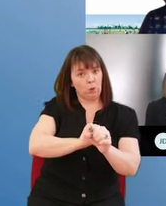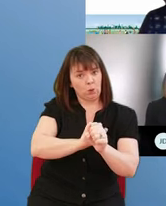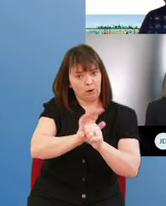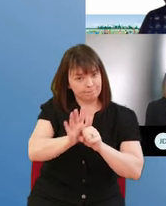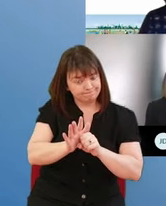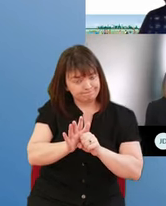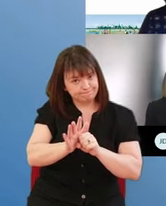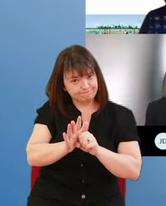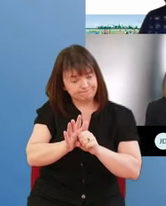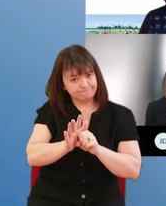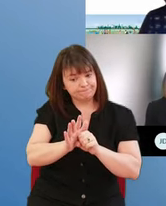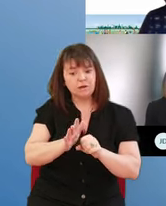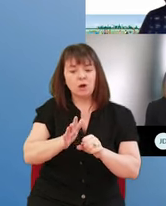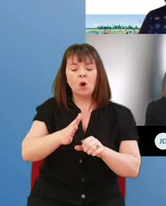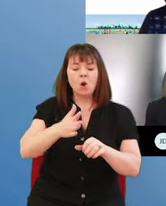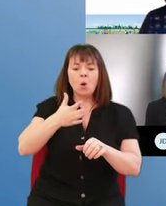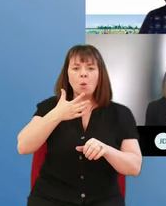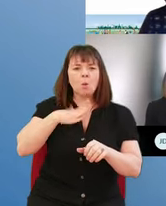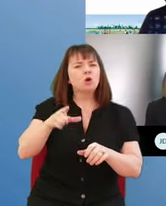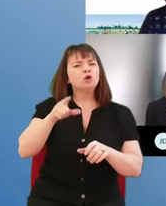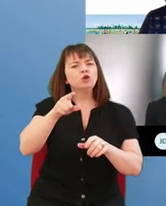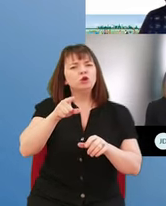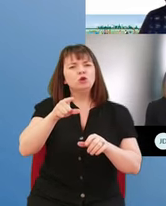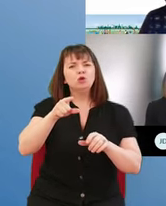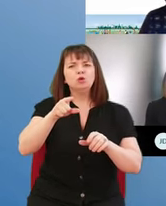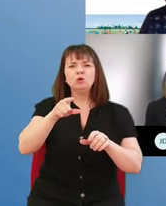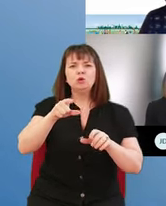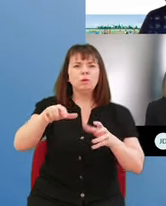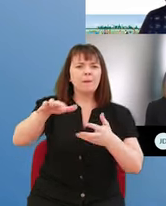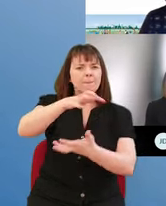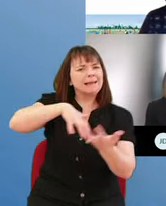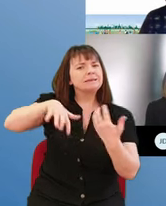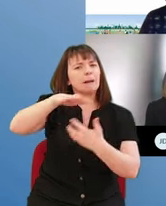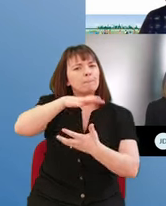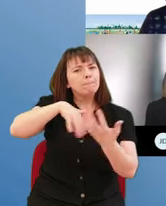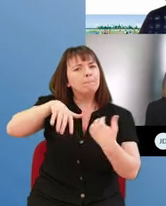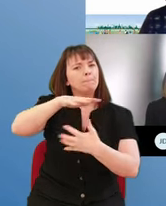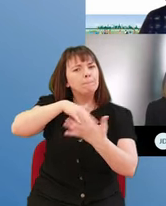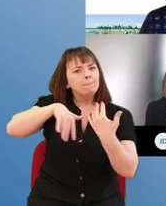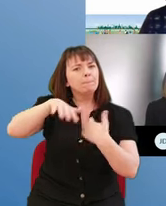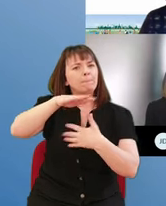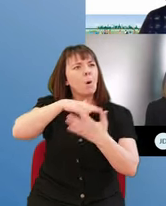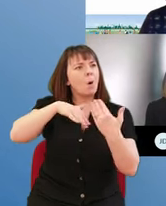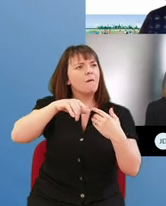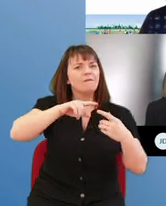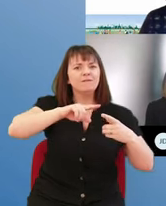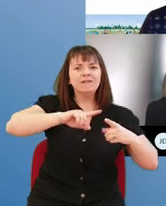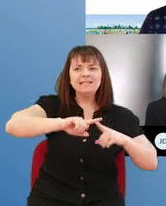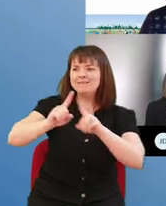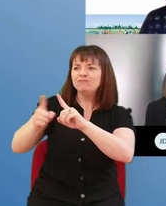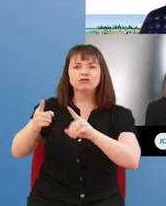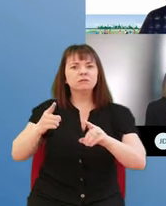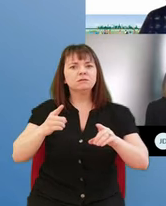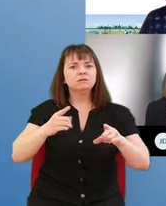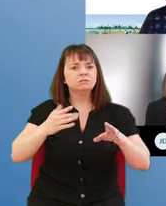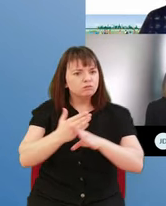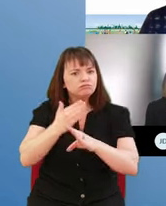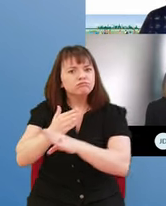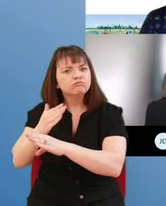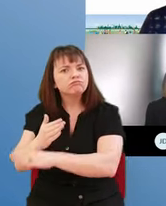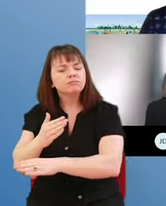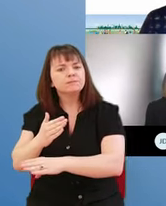benefit from support because they were perhaps not achieving in QoF as well as they might have been been prior to the pandemic,